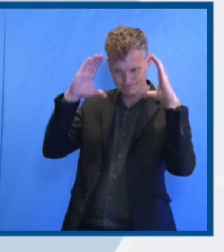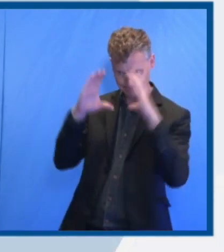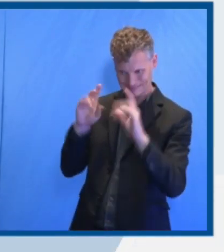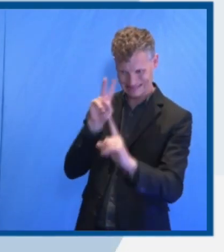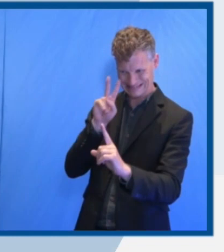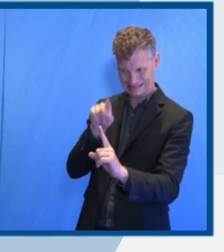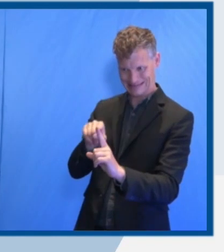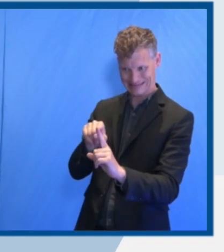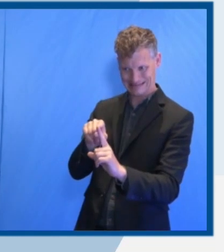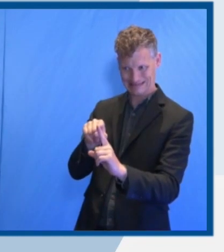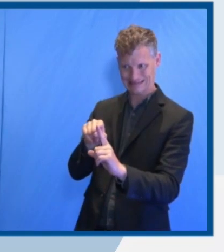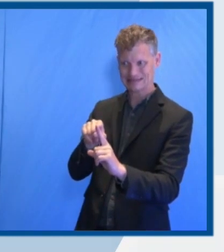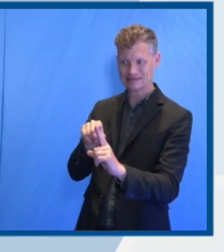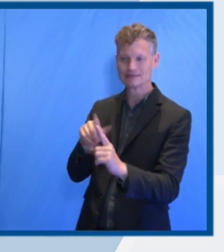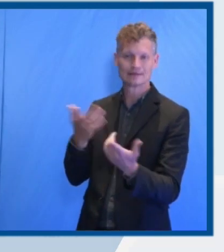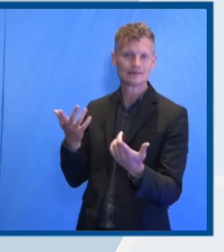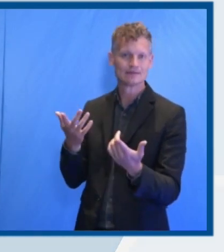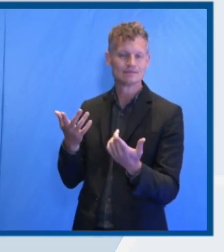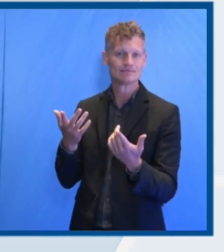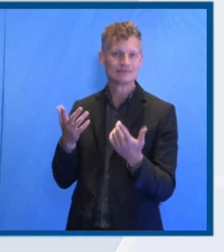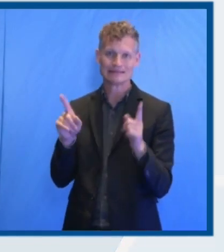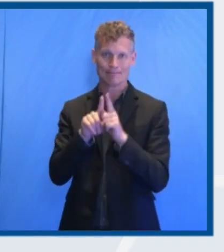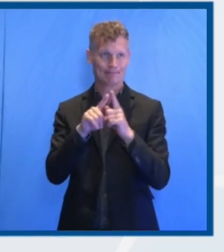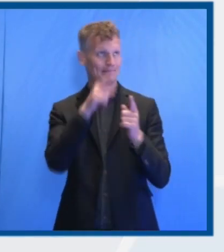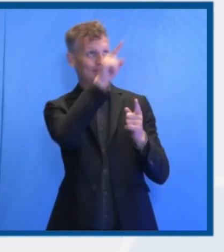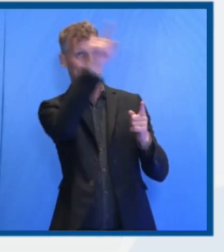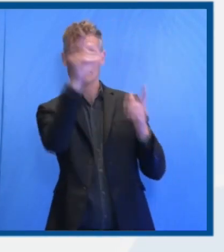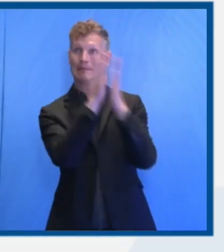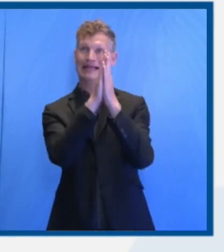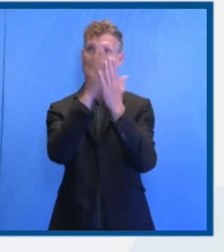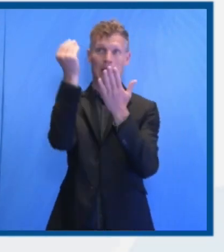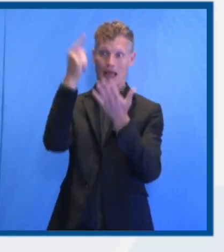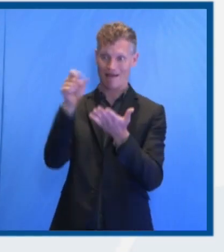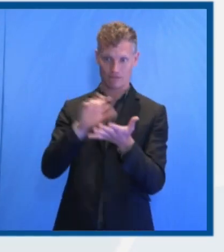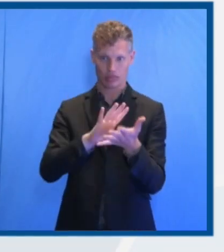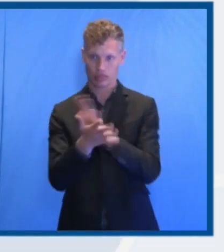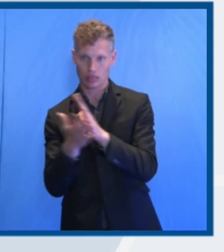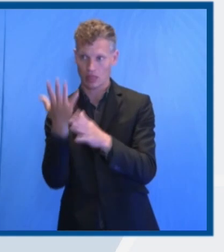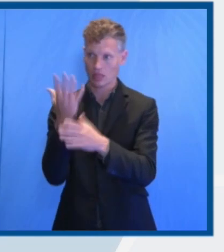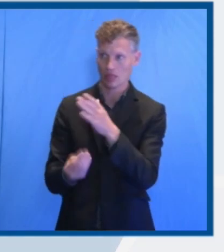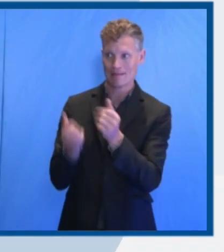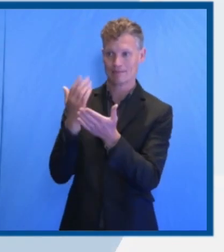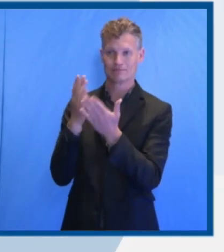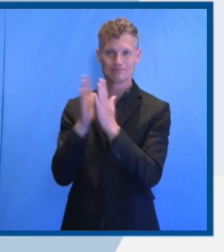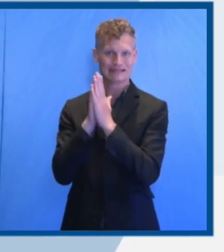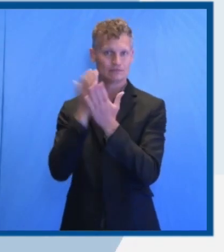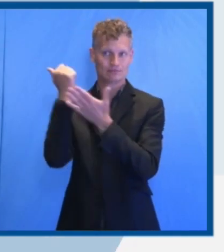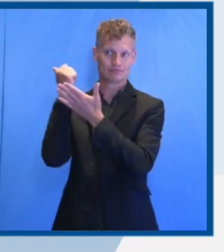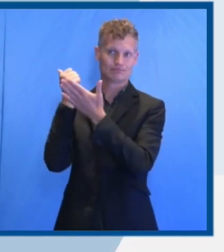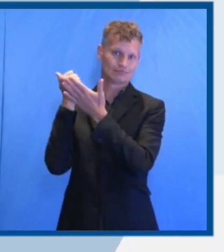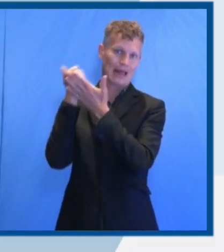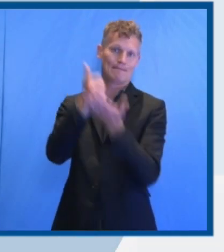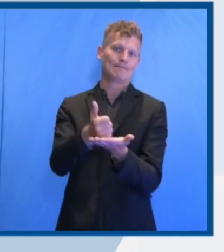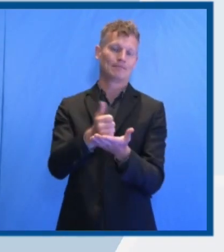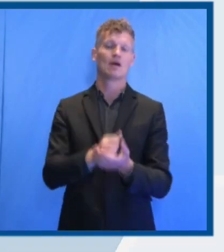financing mechanism, especially for developing countries. Like you said, the question direct. And then we also have to look at financing, like what